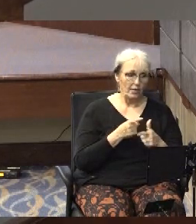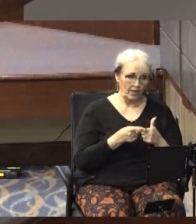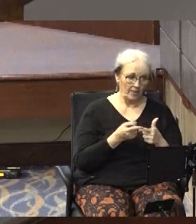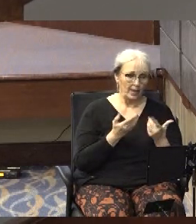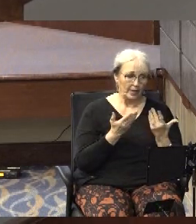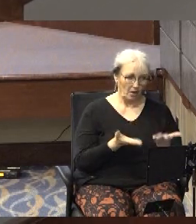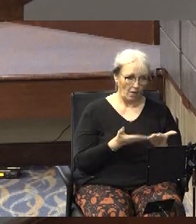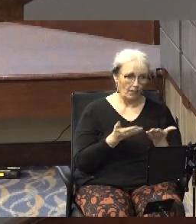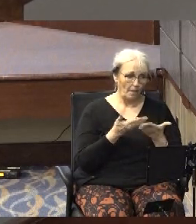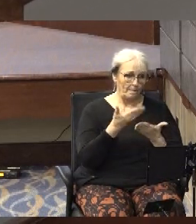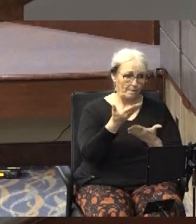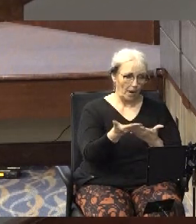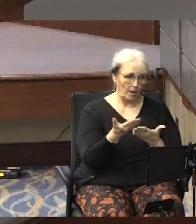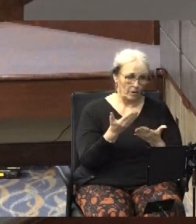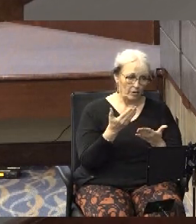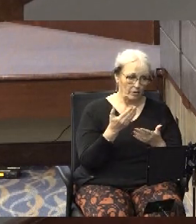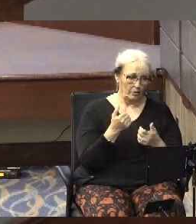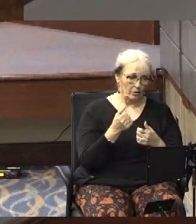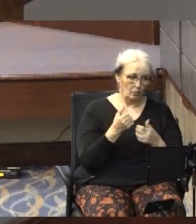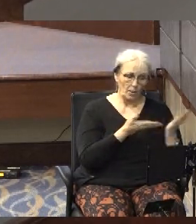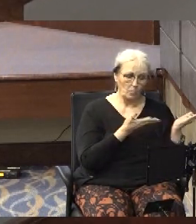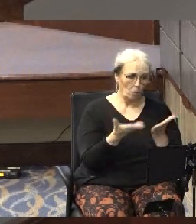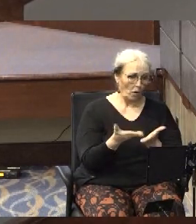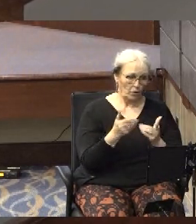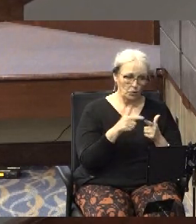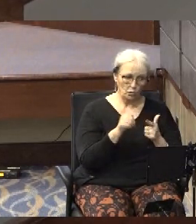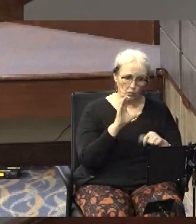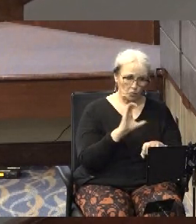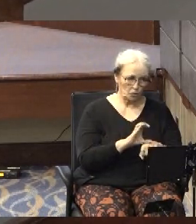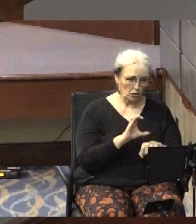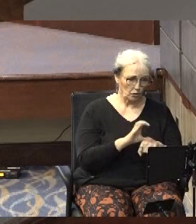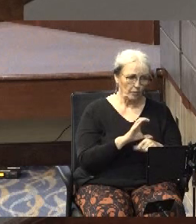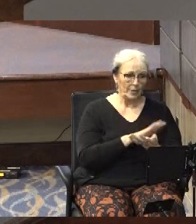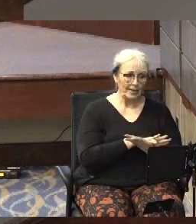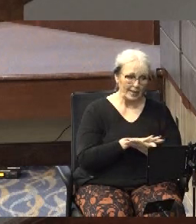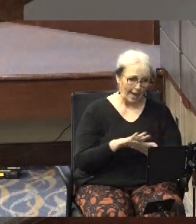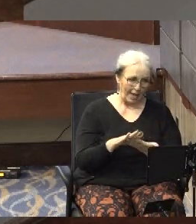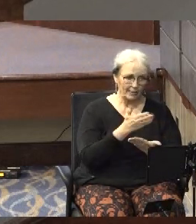buy the property. We've offered this to the church. We have been so nice to these people.